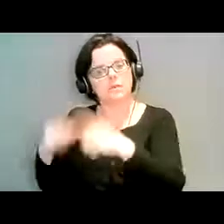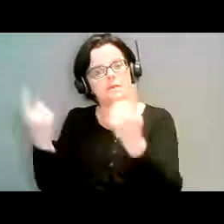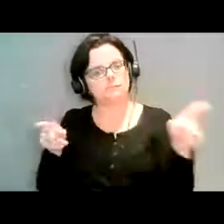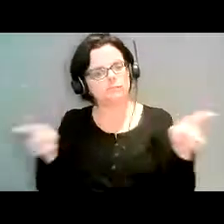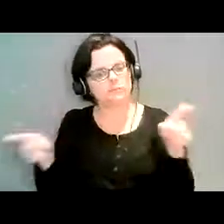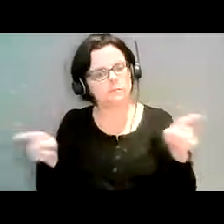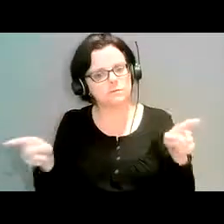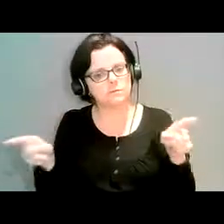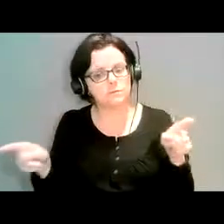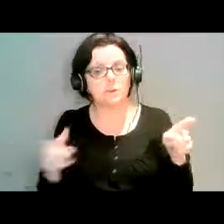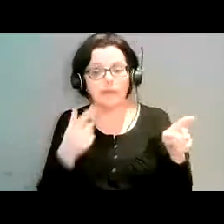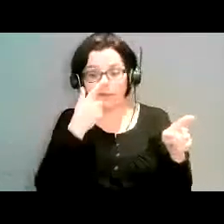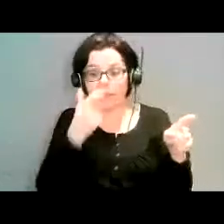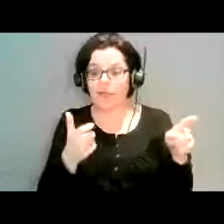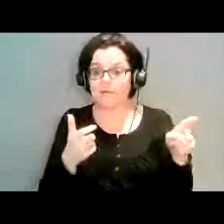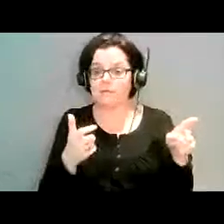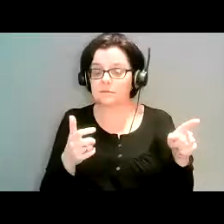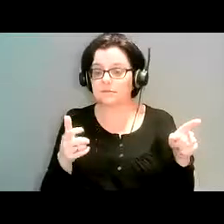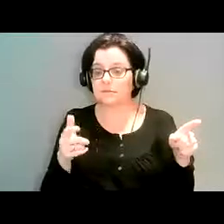course you can